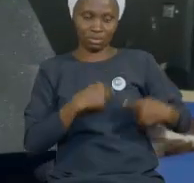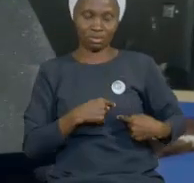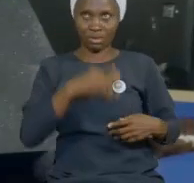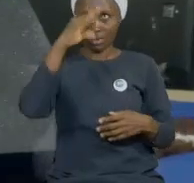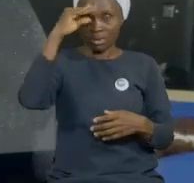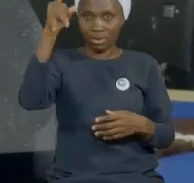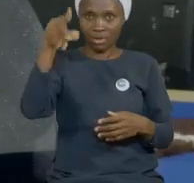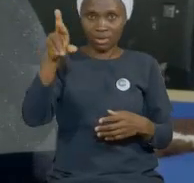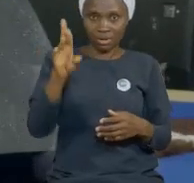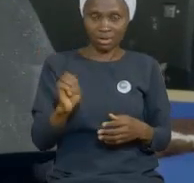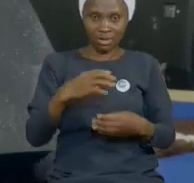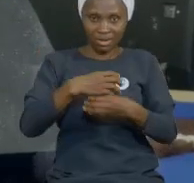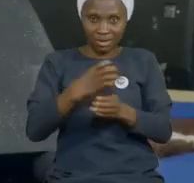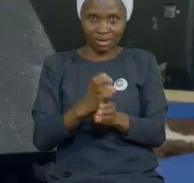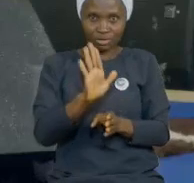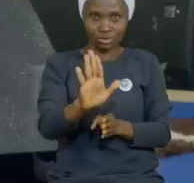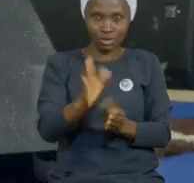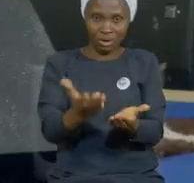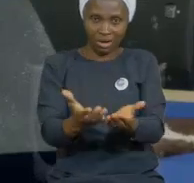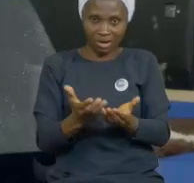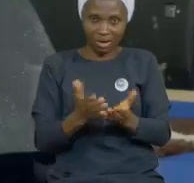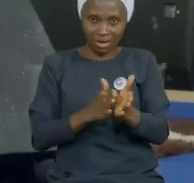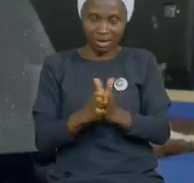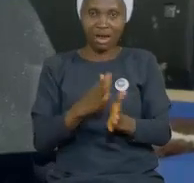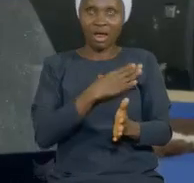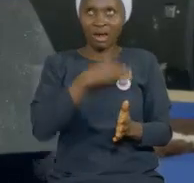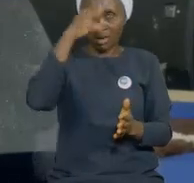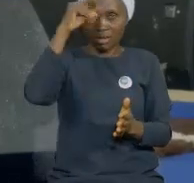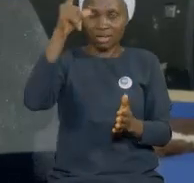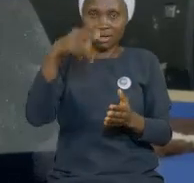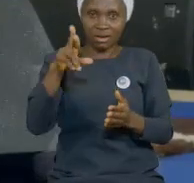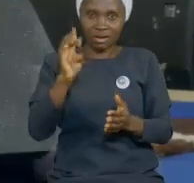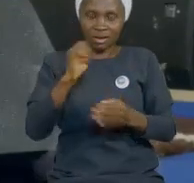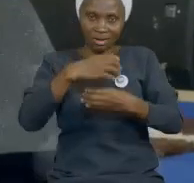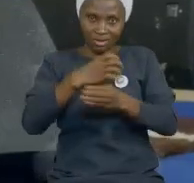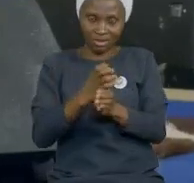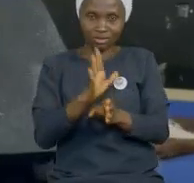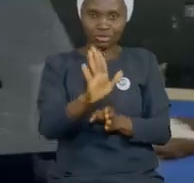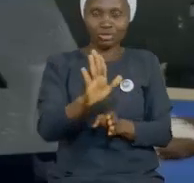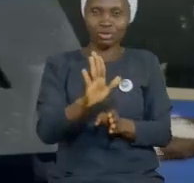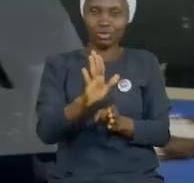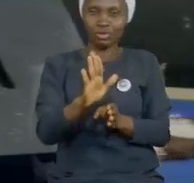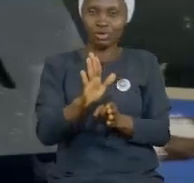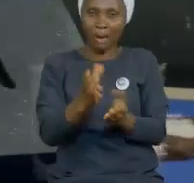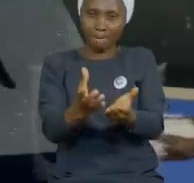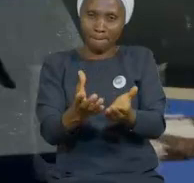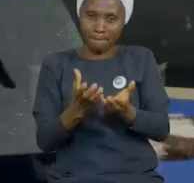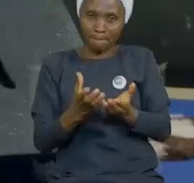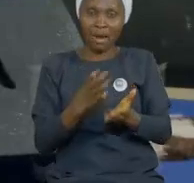your desires. He recreates your passion. And the things that will